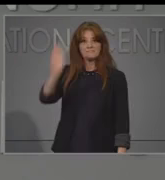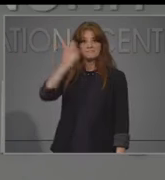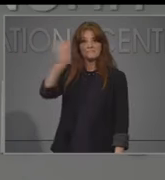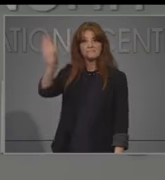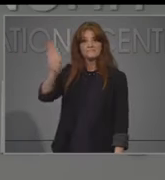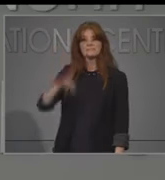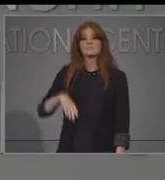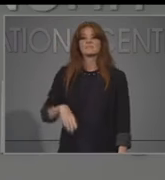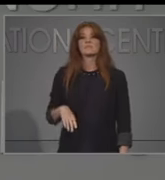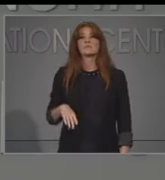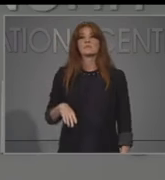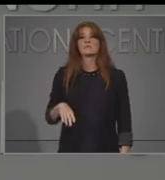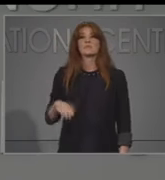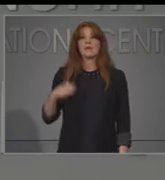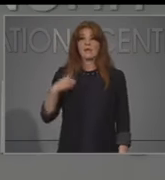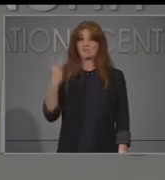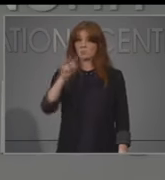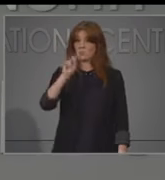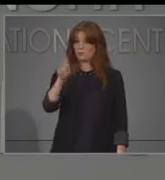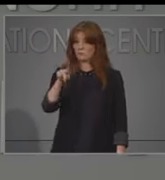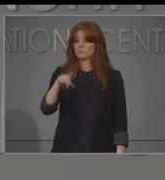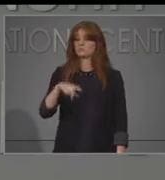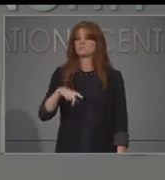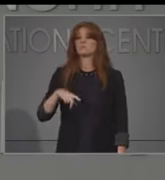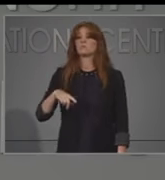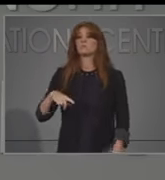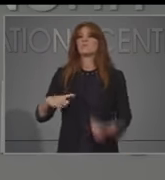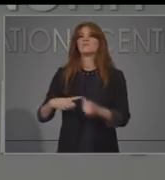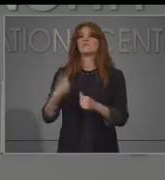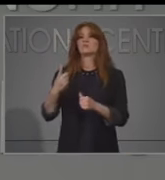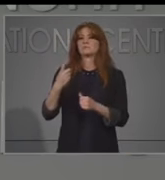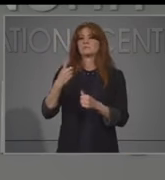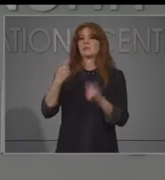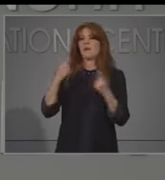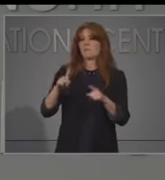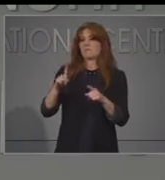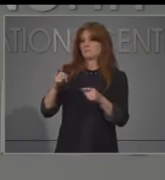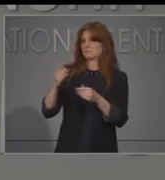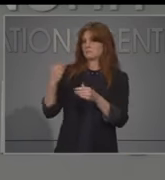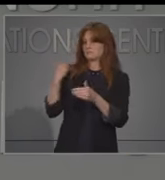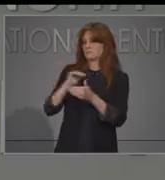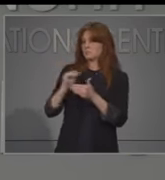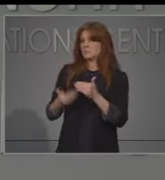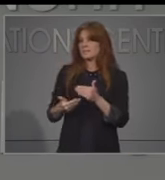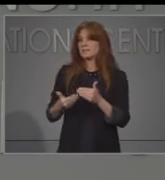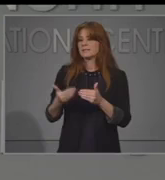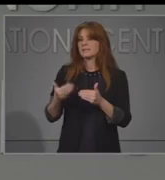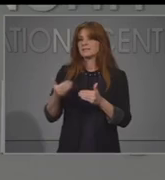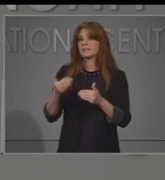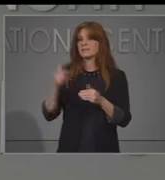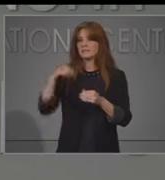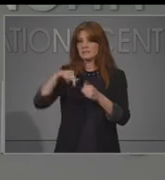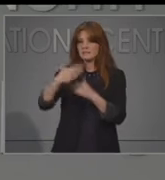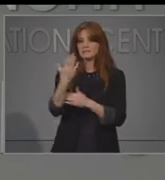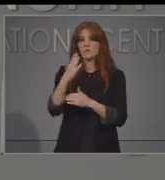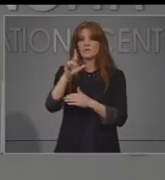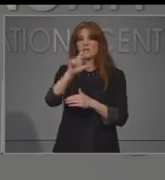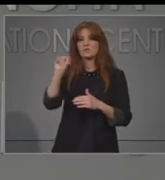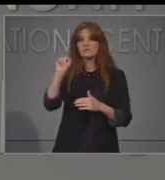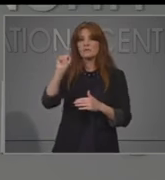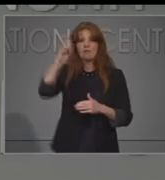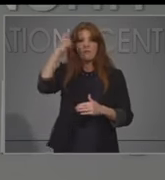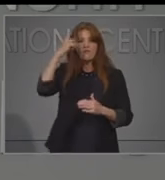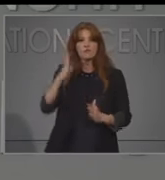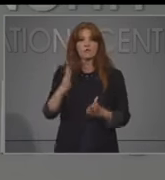with the NNO. I have two questions. One is about the weekend, and at Council of State this morning, the Lieutenant Governor had asked